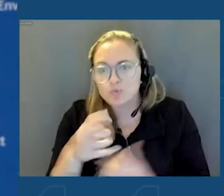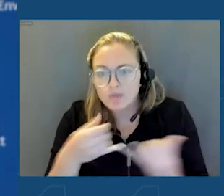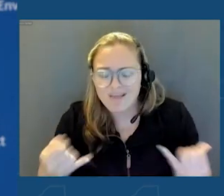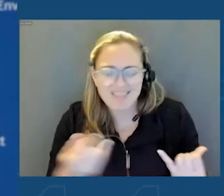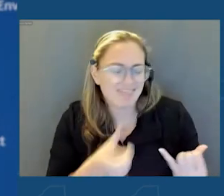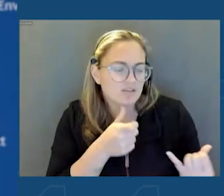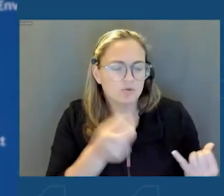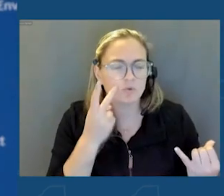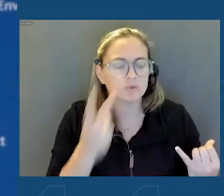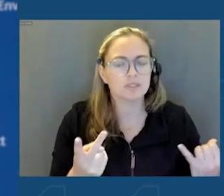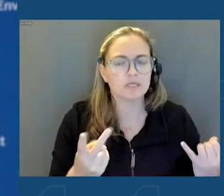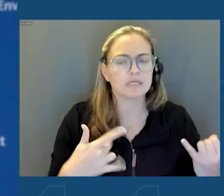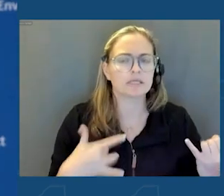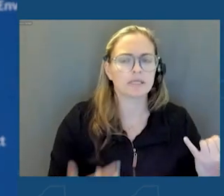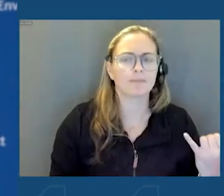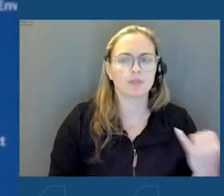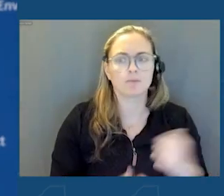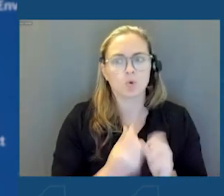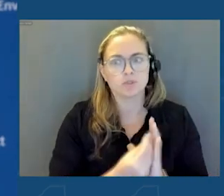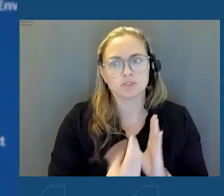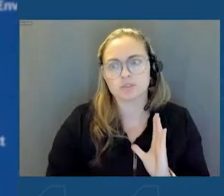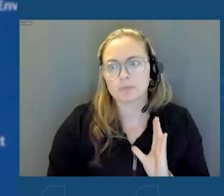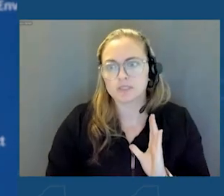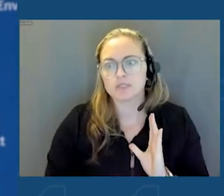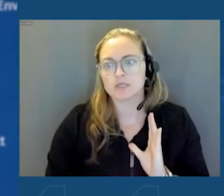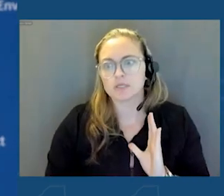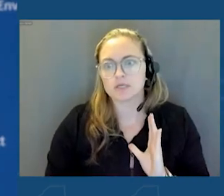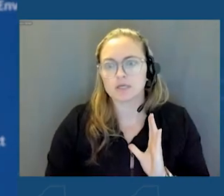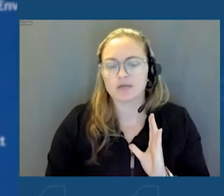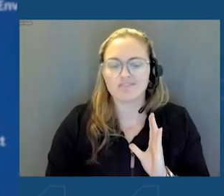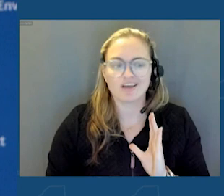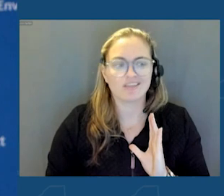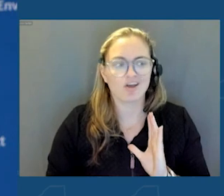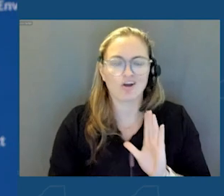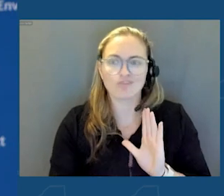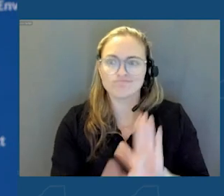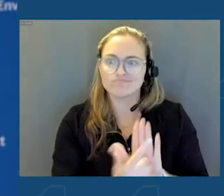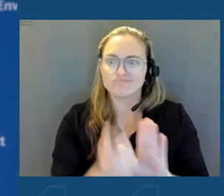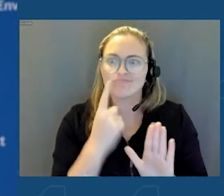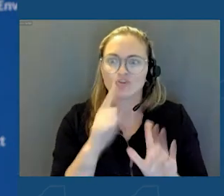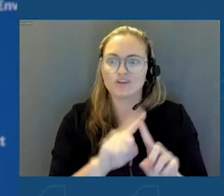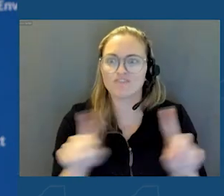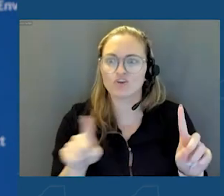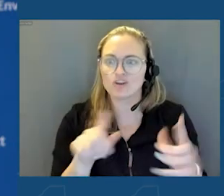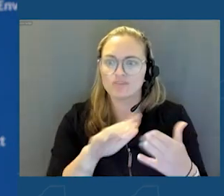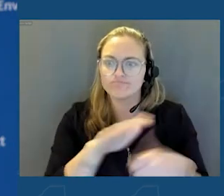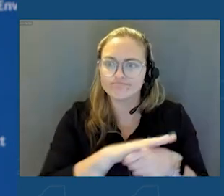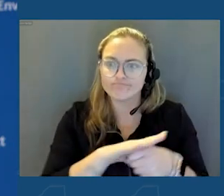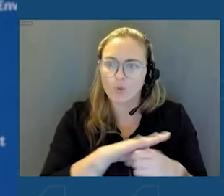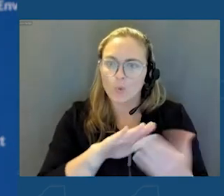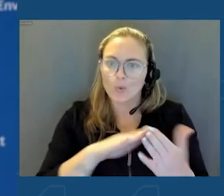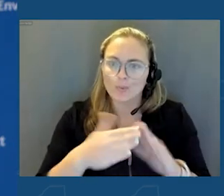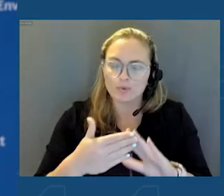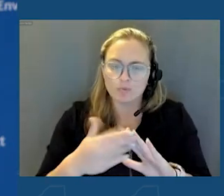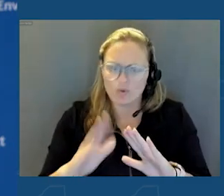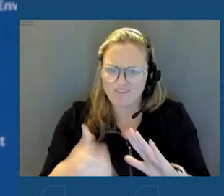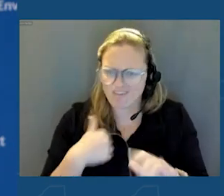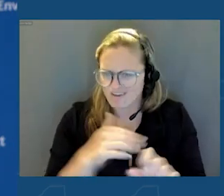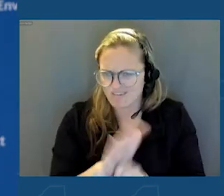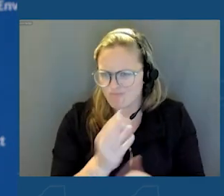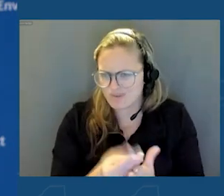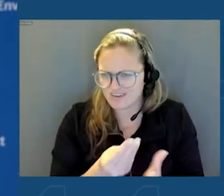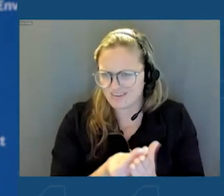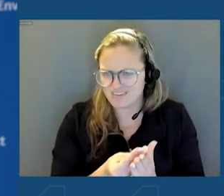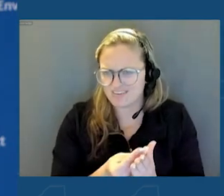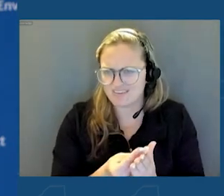see that are the most expensive, and they're too prohibitive for local communities. I knew this in my town. We never had enough money. Randy Hochul